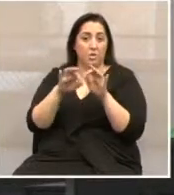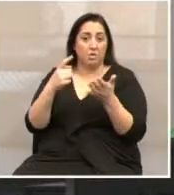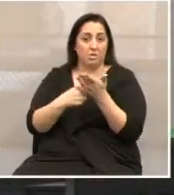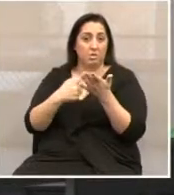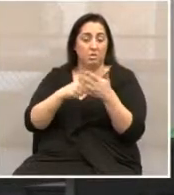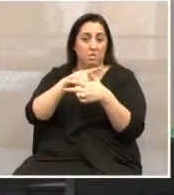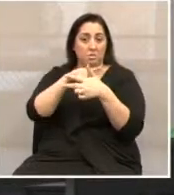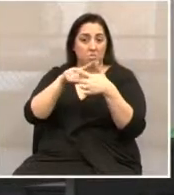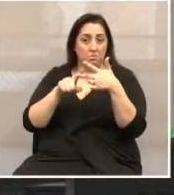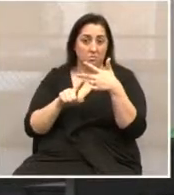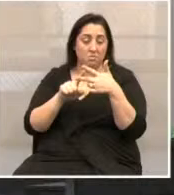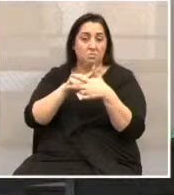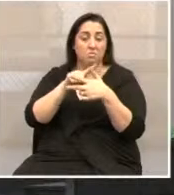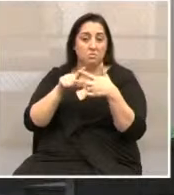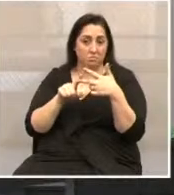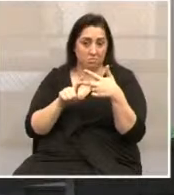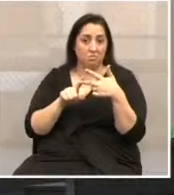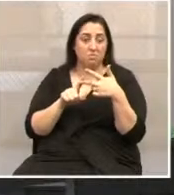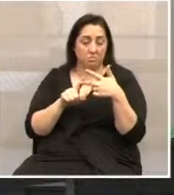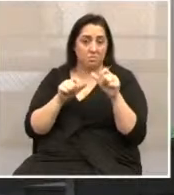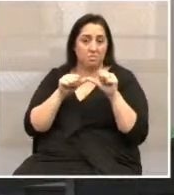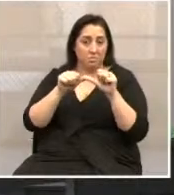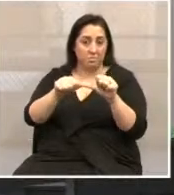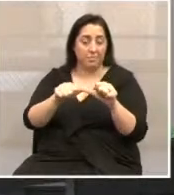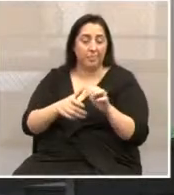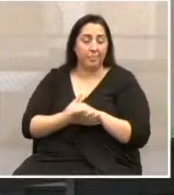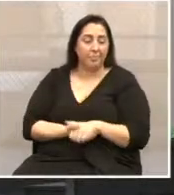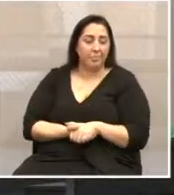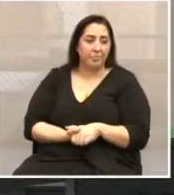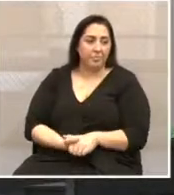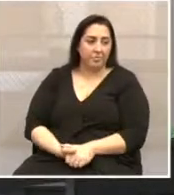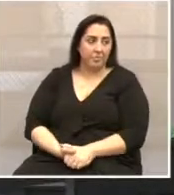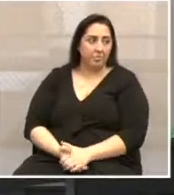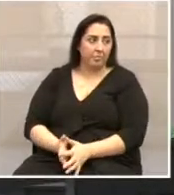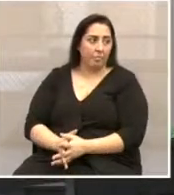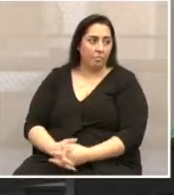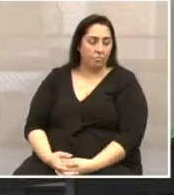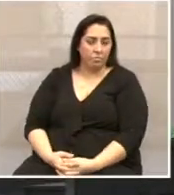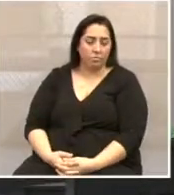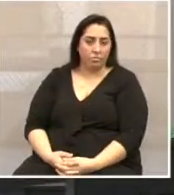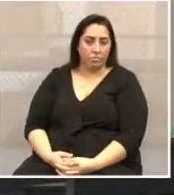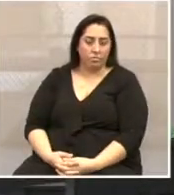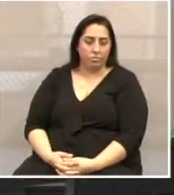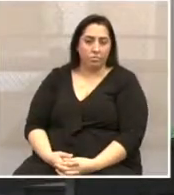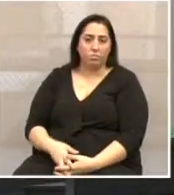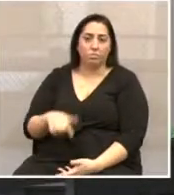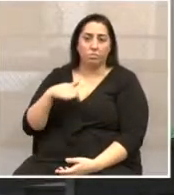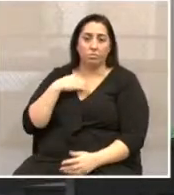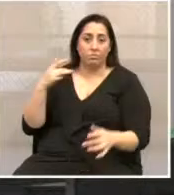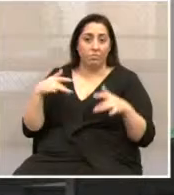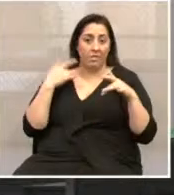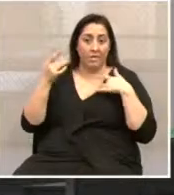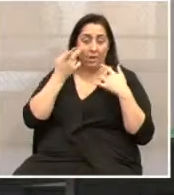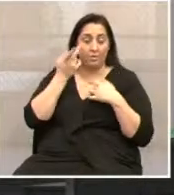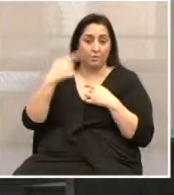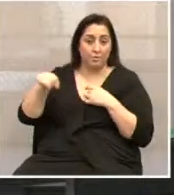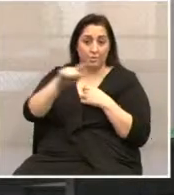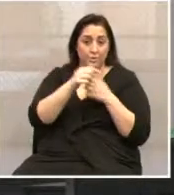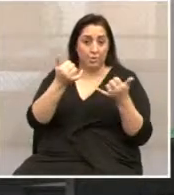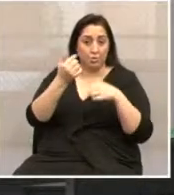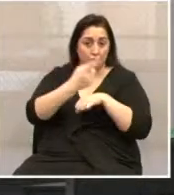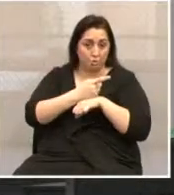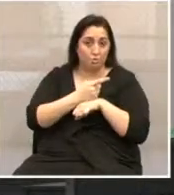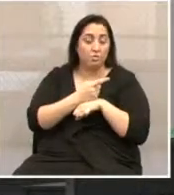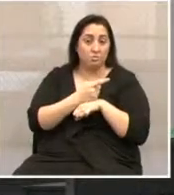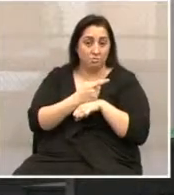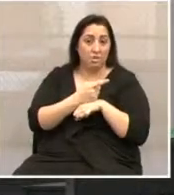forms of incorrect communication. And so I'm delighted to see all of you today. I'm delighted to be able to say these few